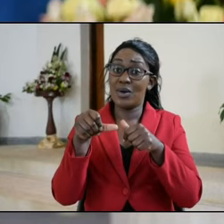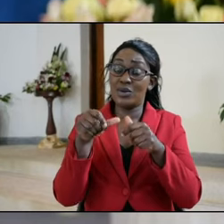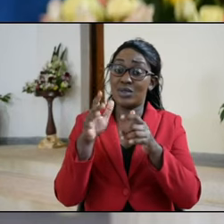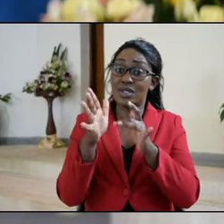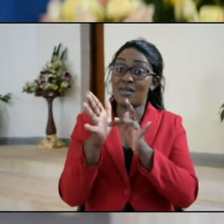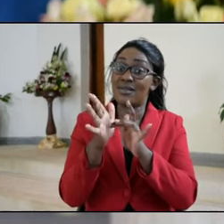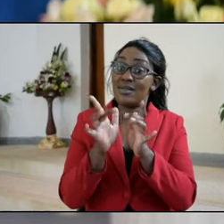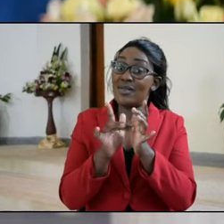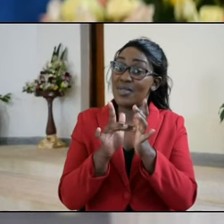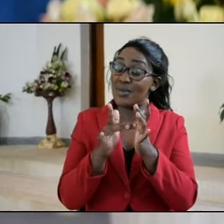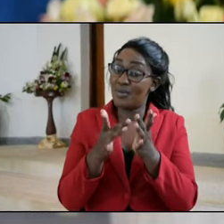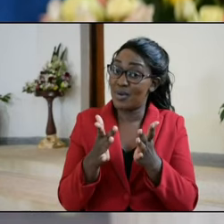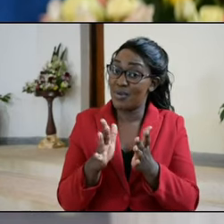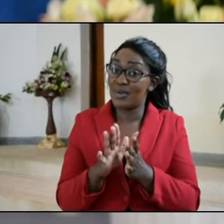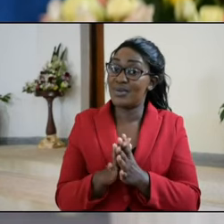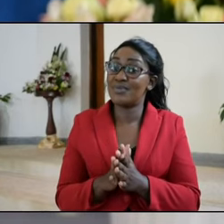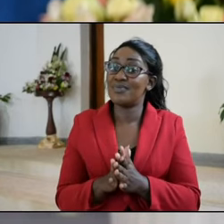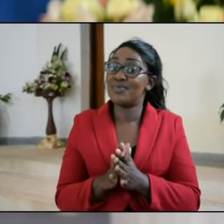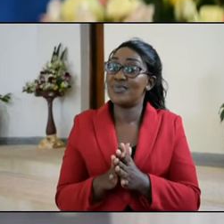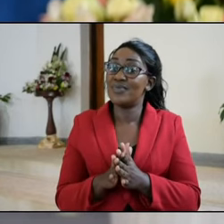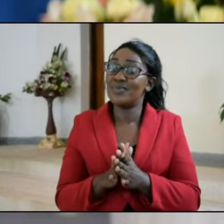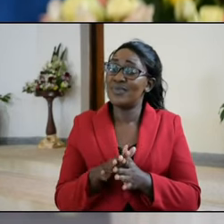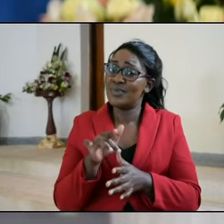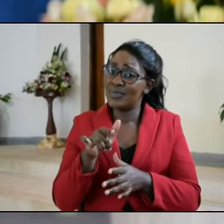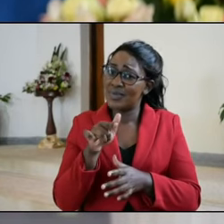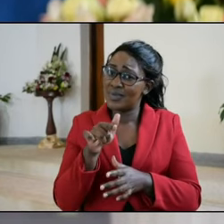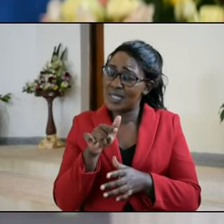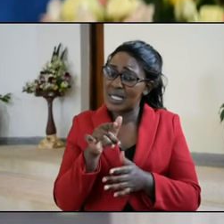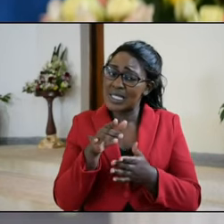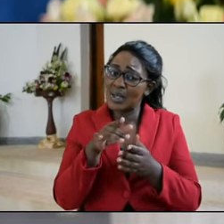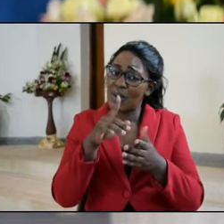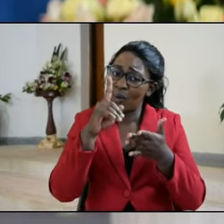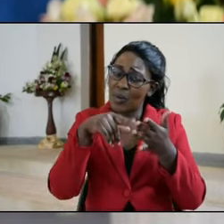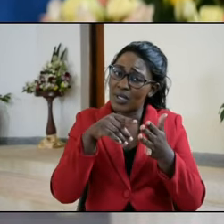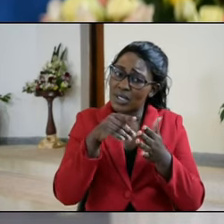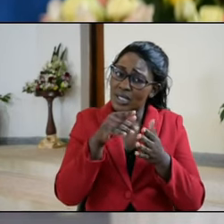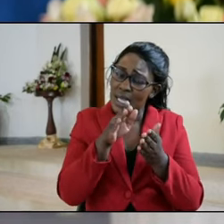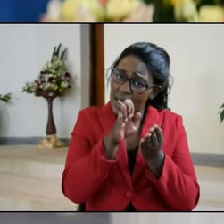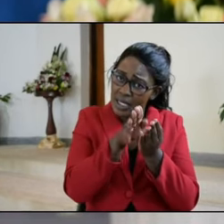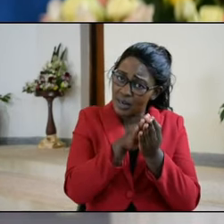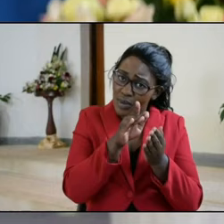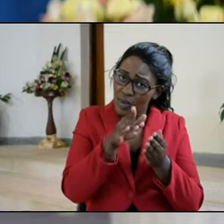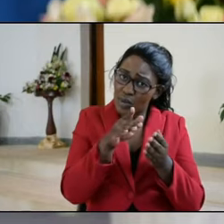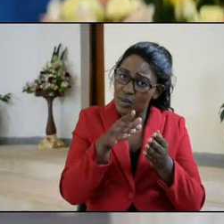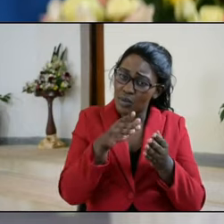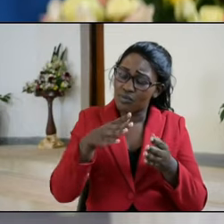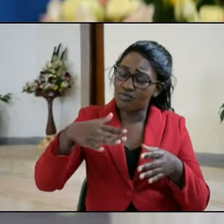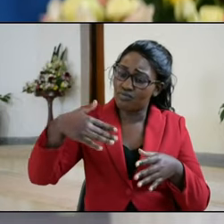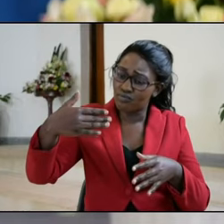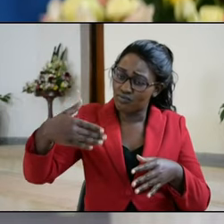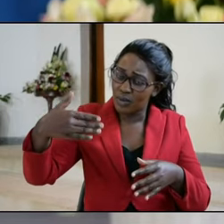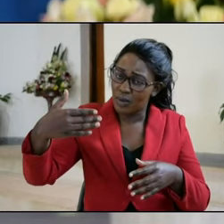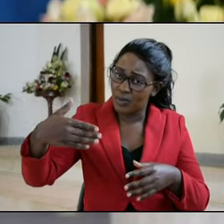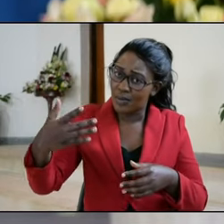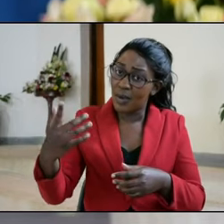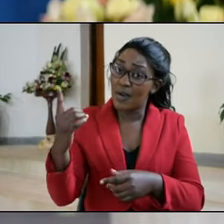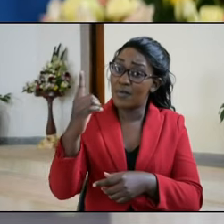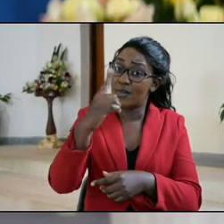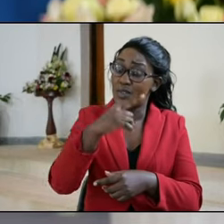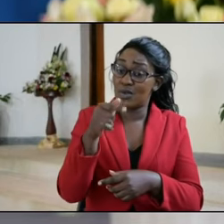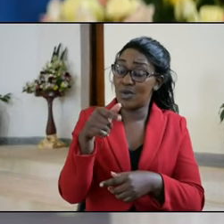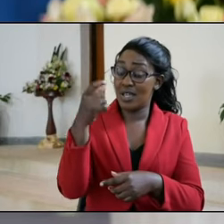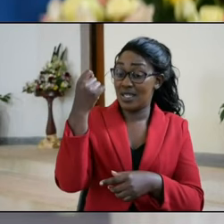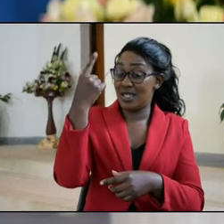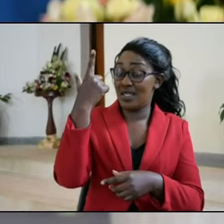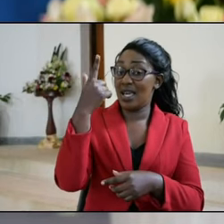the Bible? What is it about the Bible that keeps you going to the Bible every day? What keeps